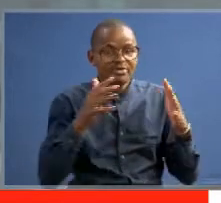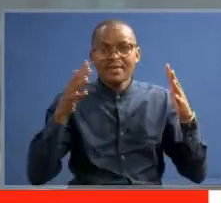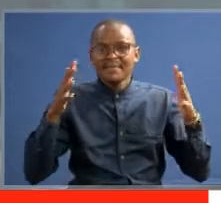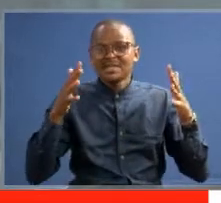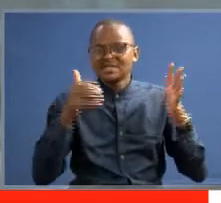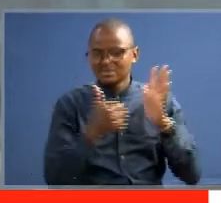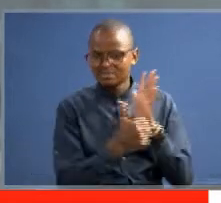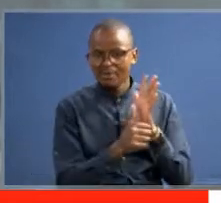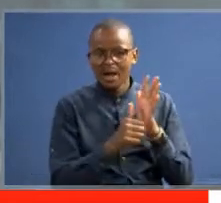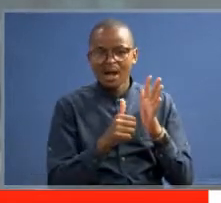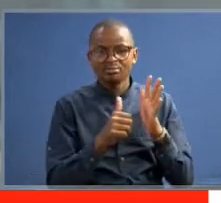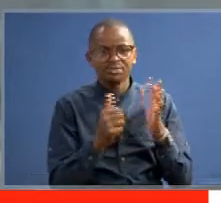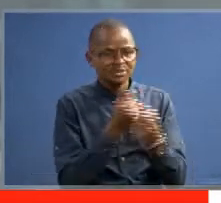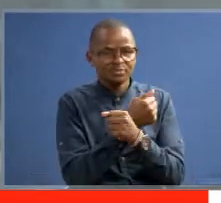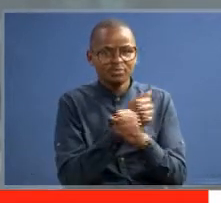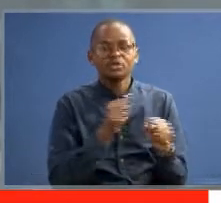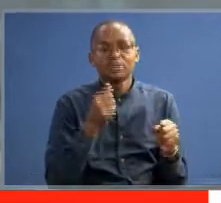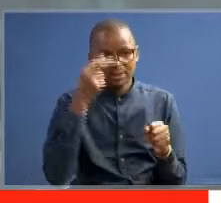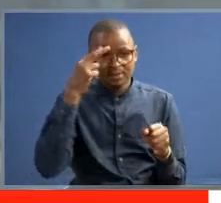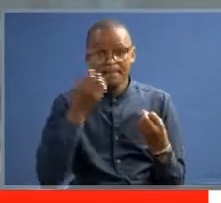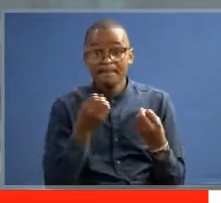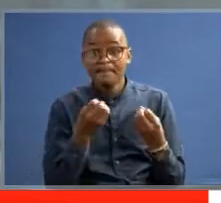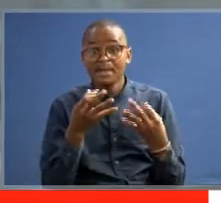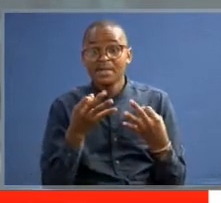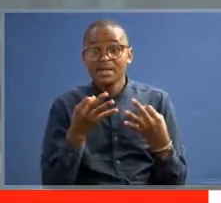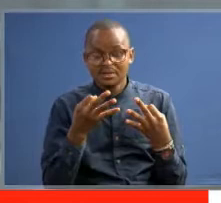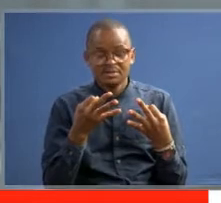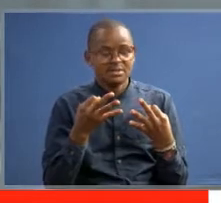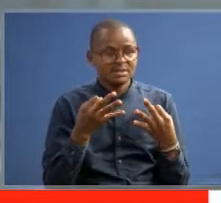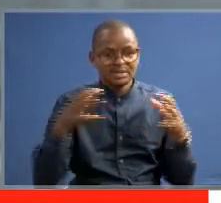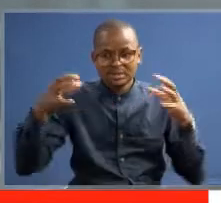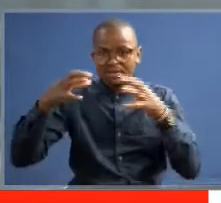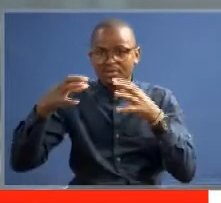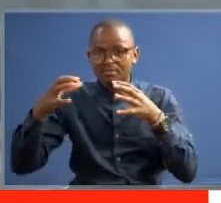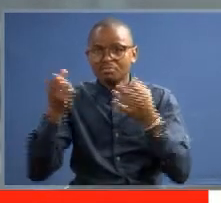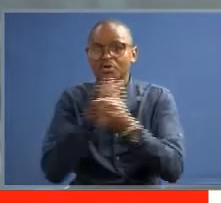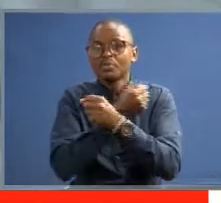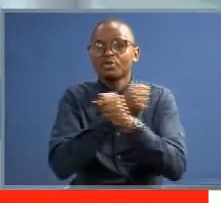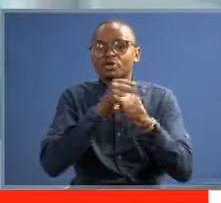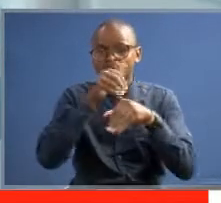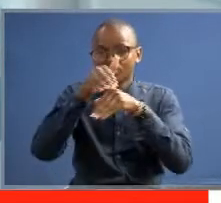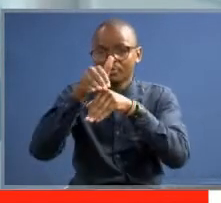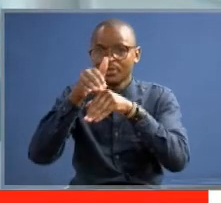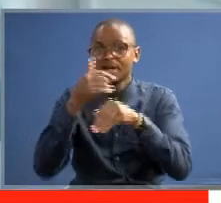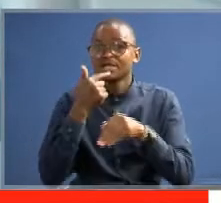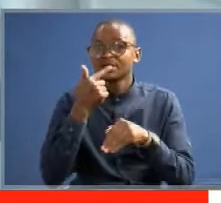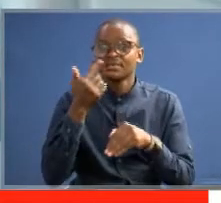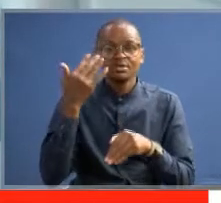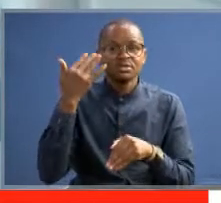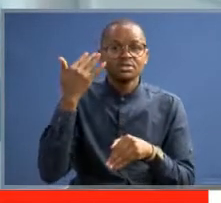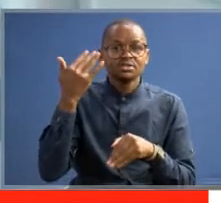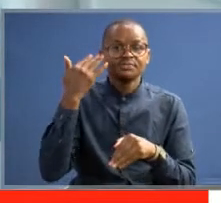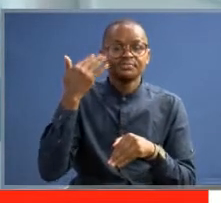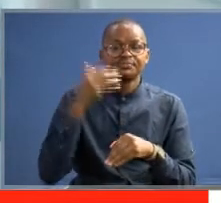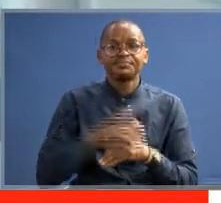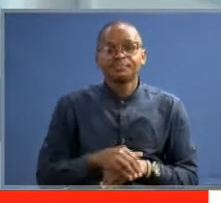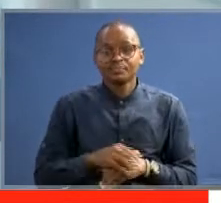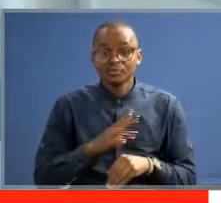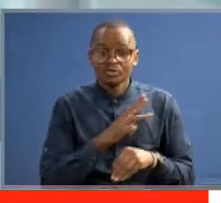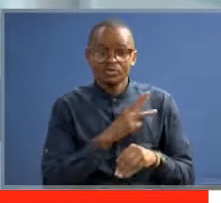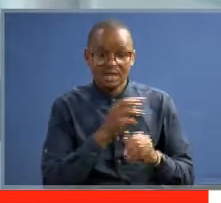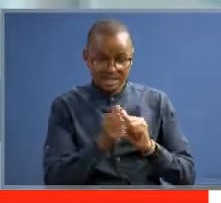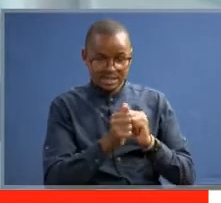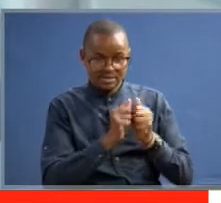struggle? Why are we not being able to see many federations being able to comply? Right. As I've mentioned earlier, we had